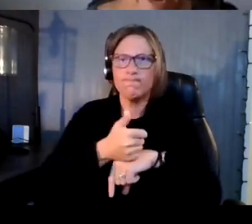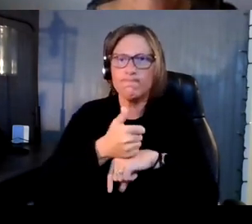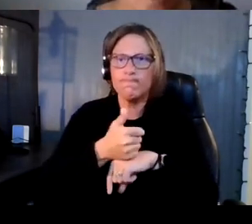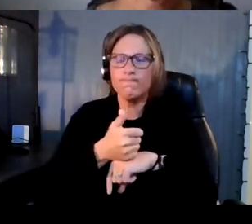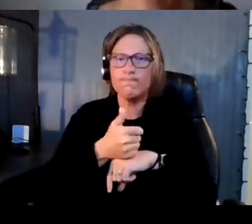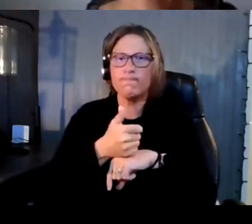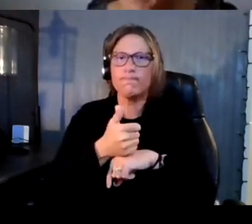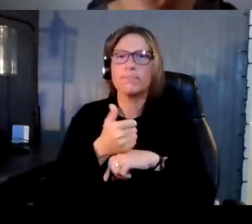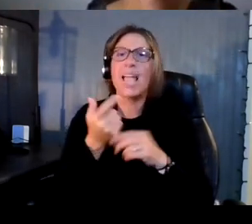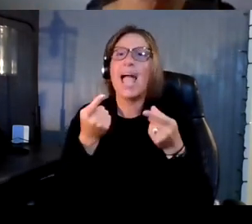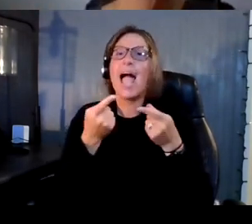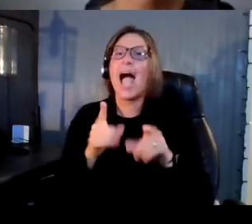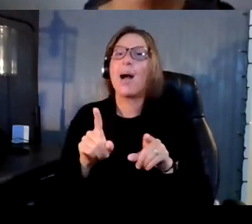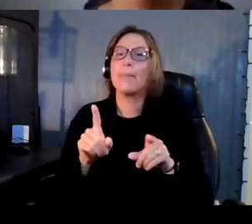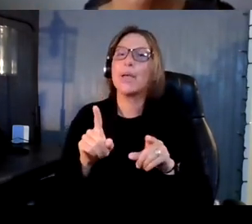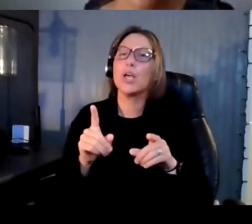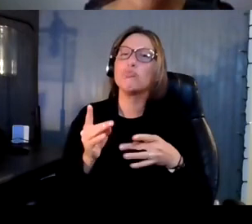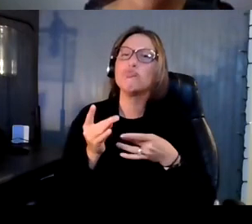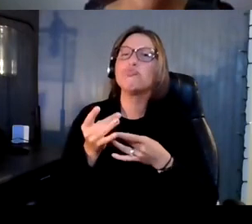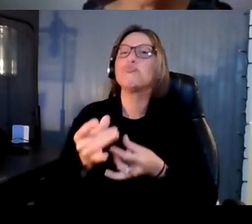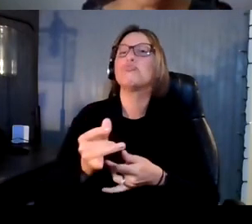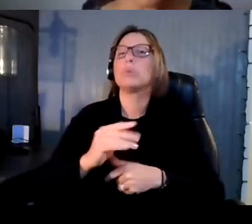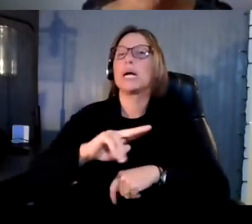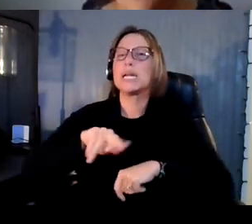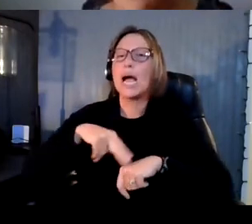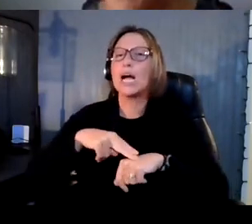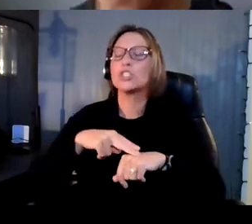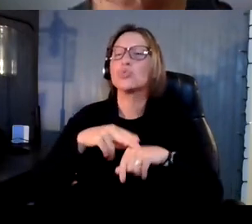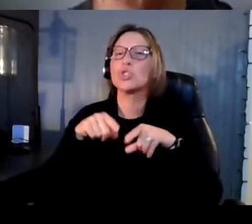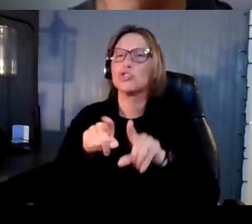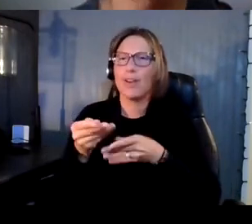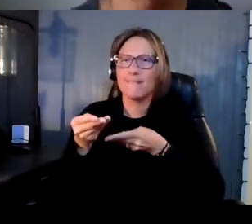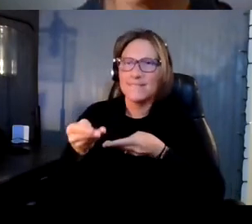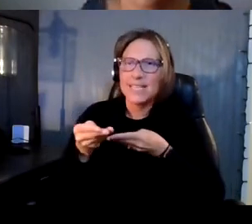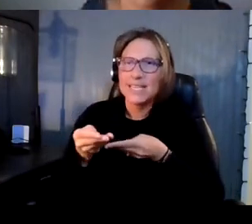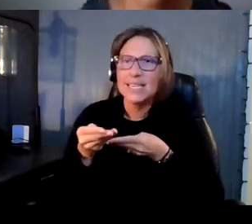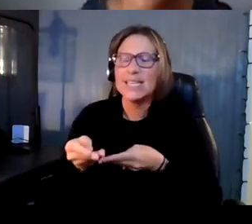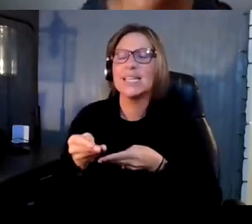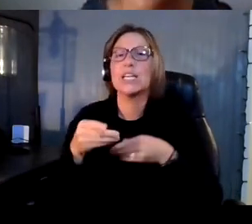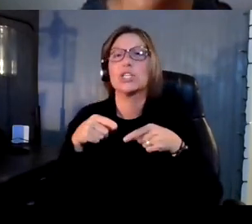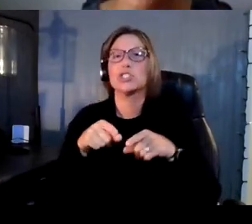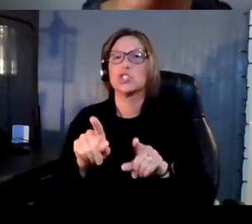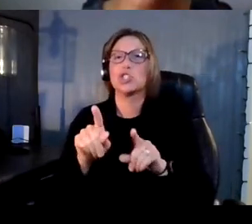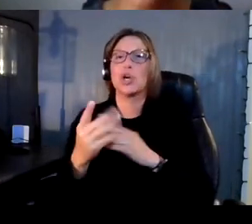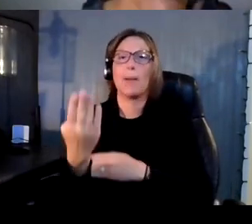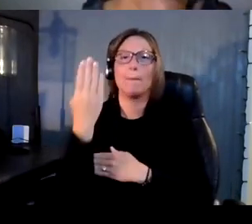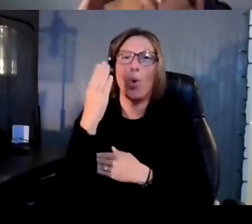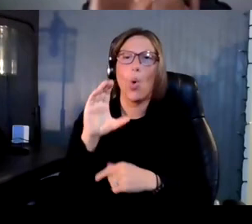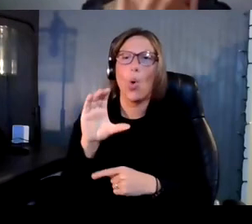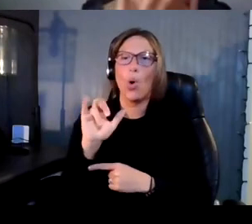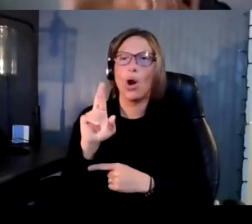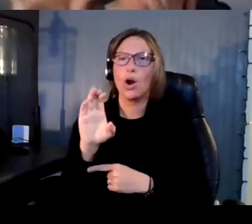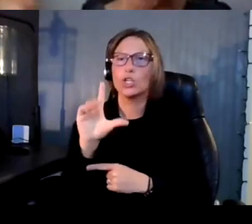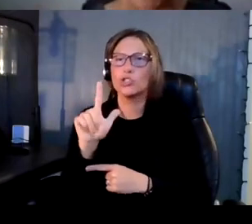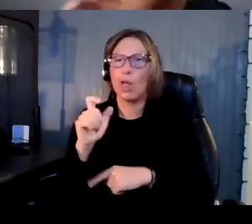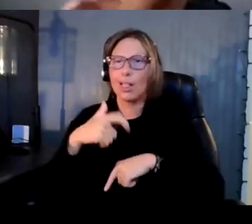happen naturally as we're feeding, as we're doing the morning circle time, as we're doing those